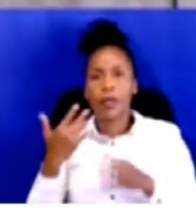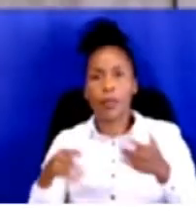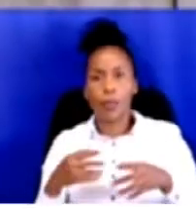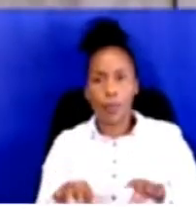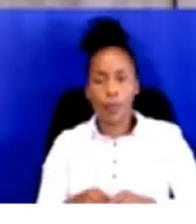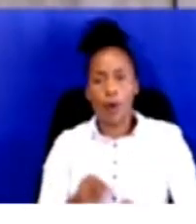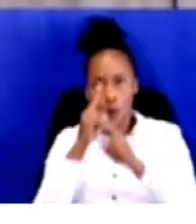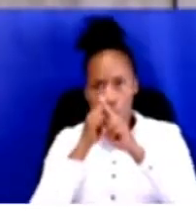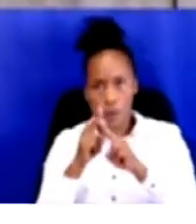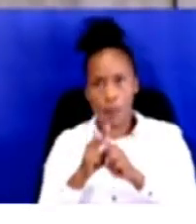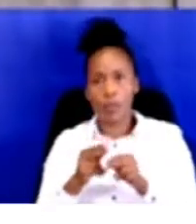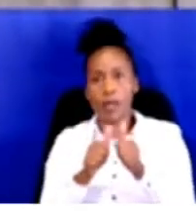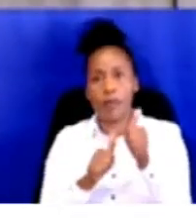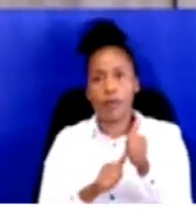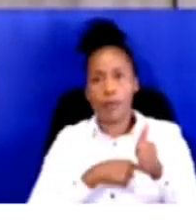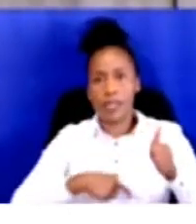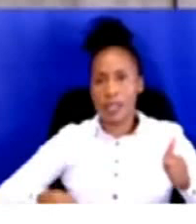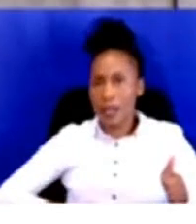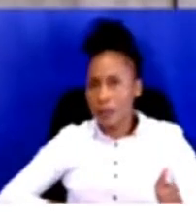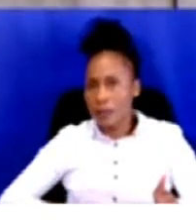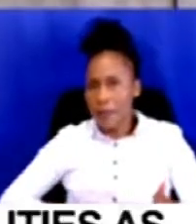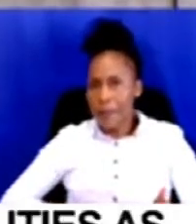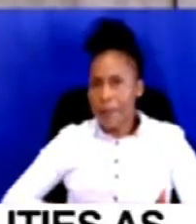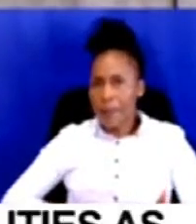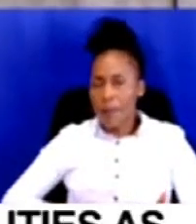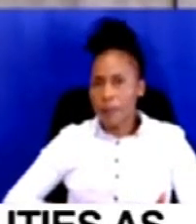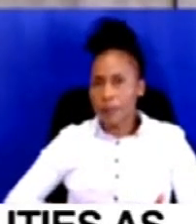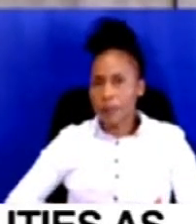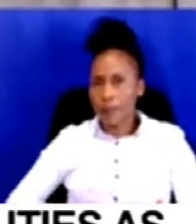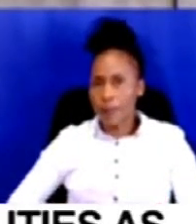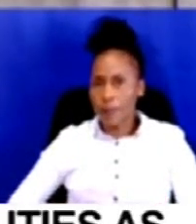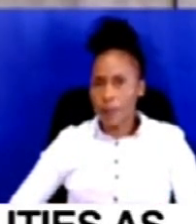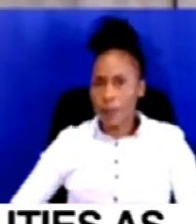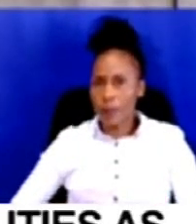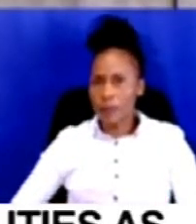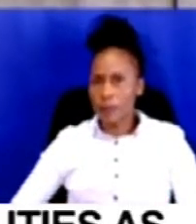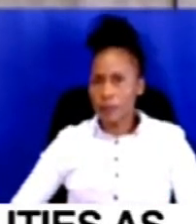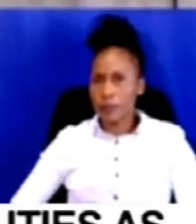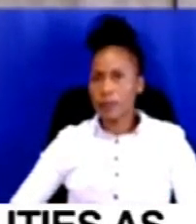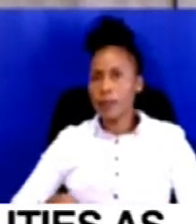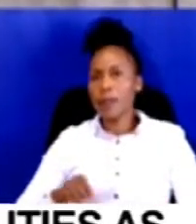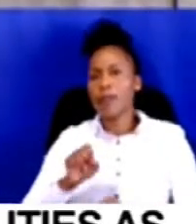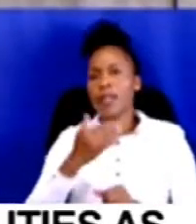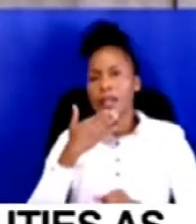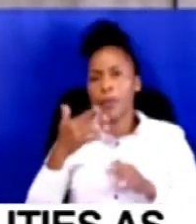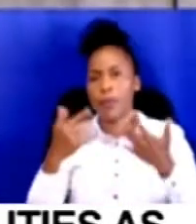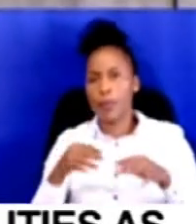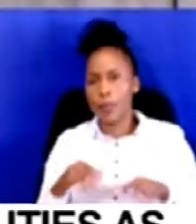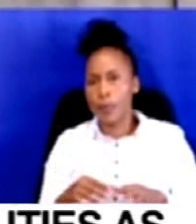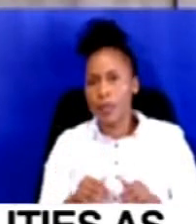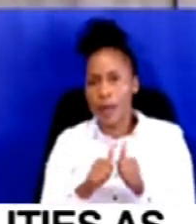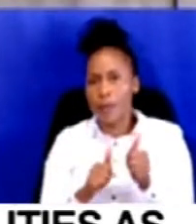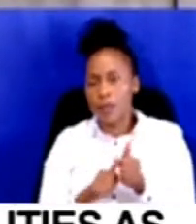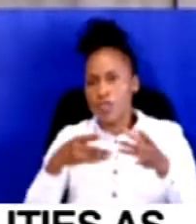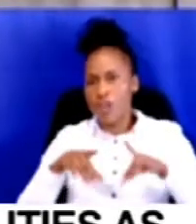Honorable Deputy President. Honorable Moai, is there any follow-up question? Thank you very much, Deputy